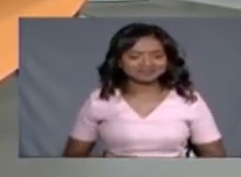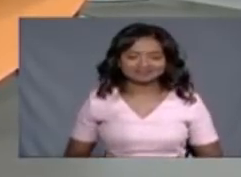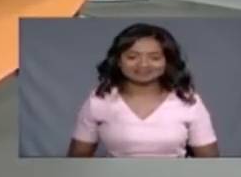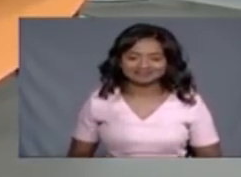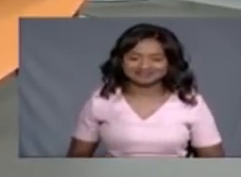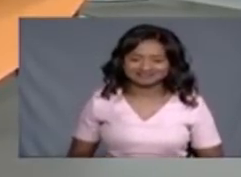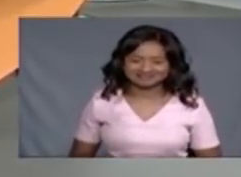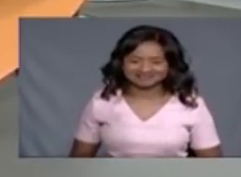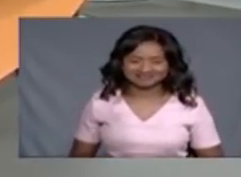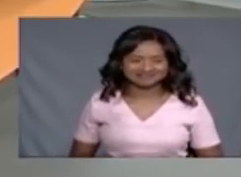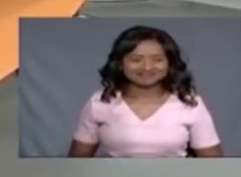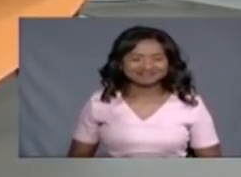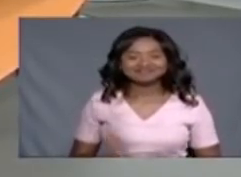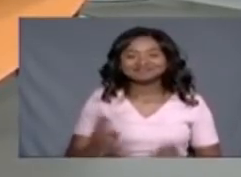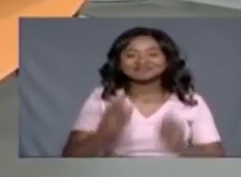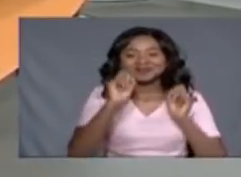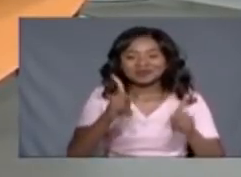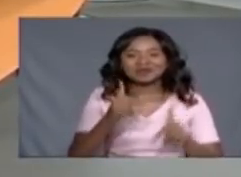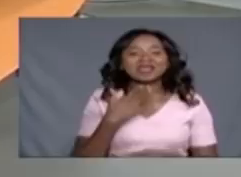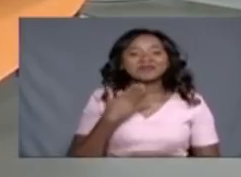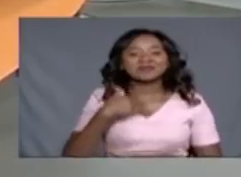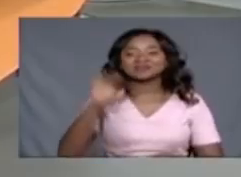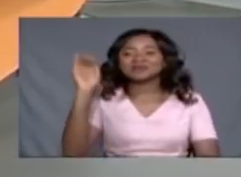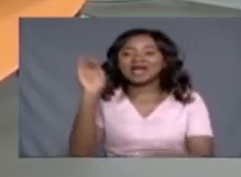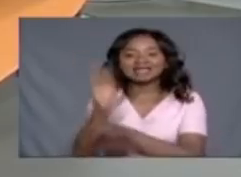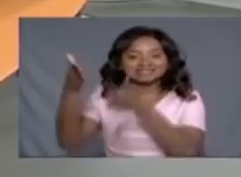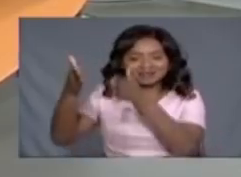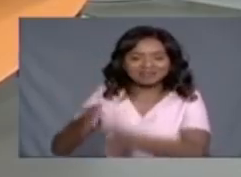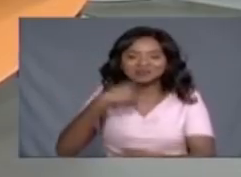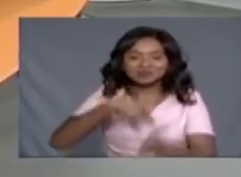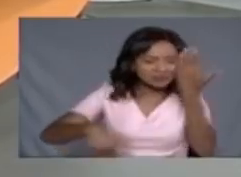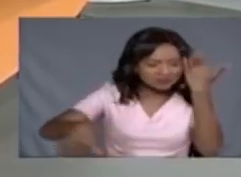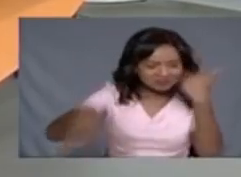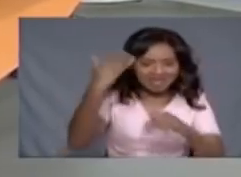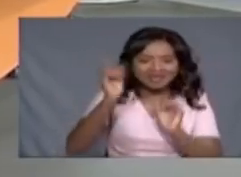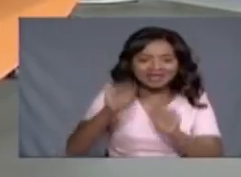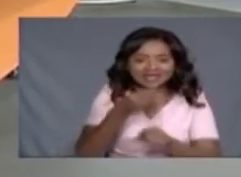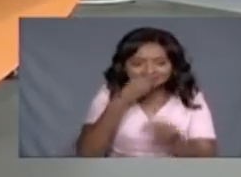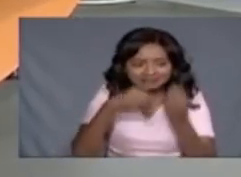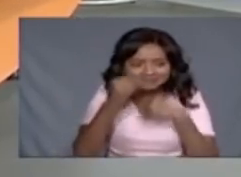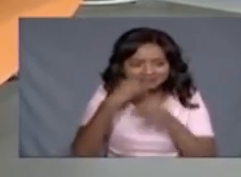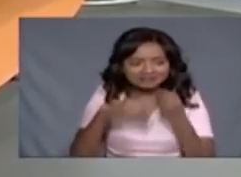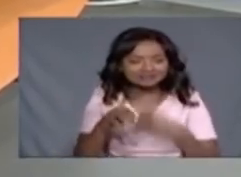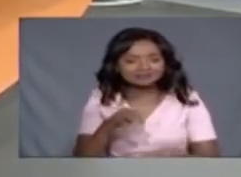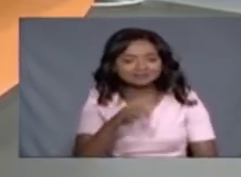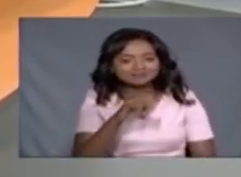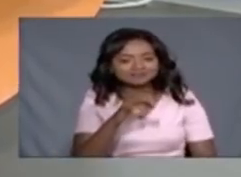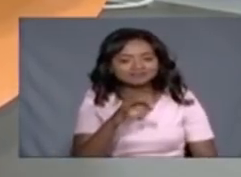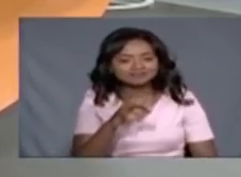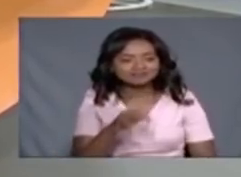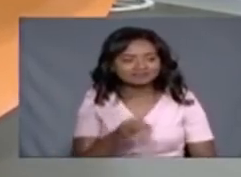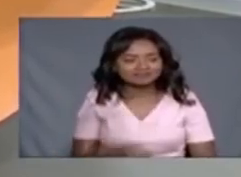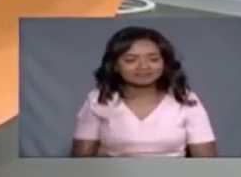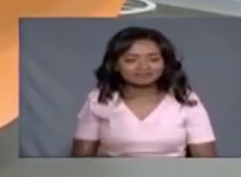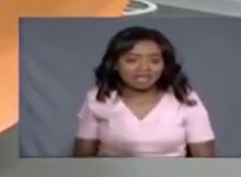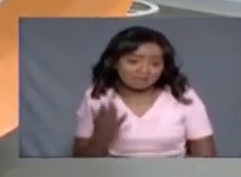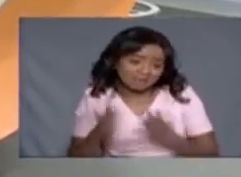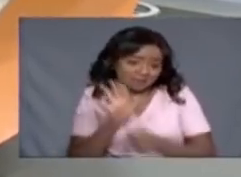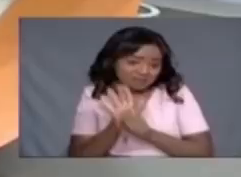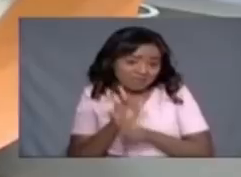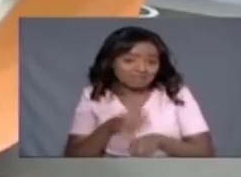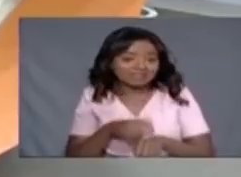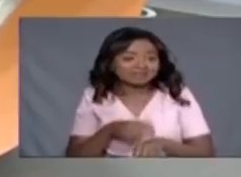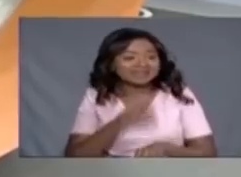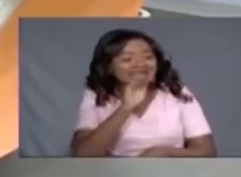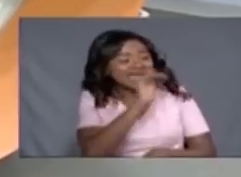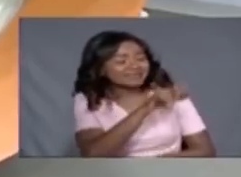let's ask somebody who is an expert in locust eating, or at least has tried it on one, maybe more occasions.